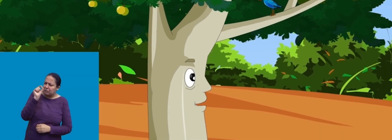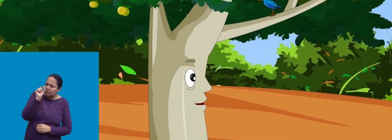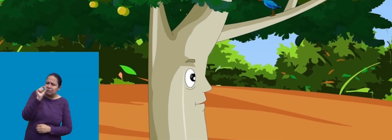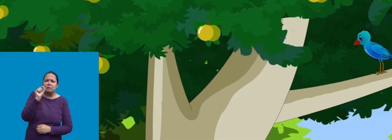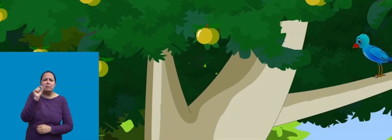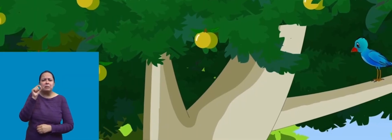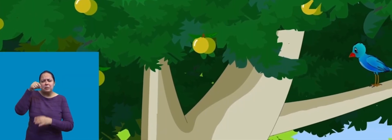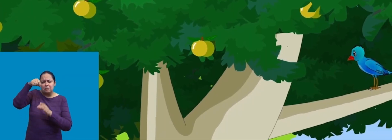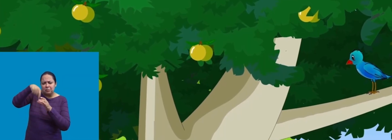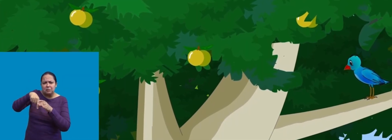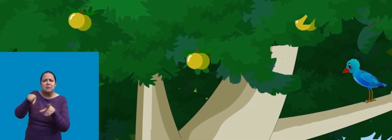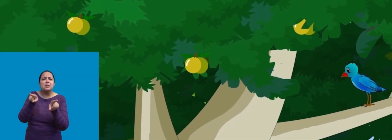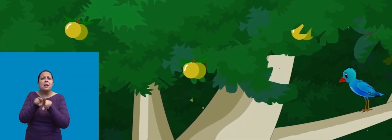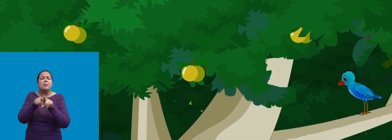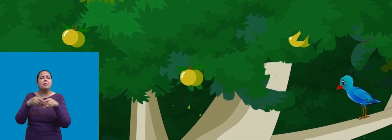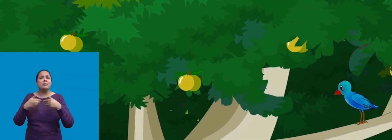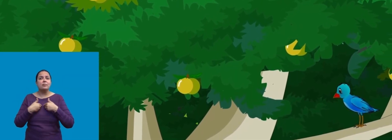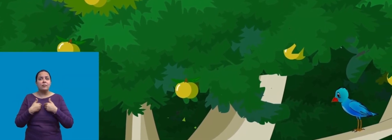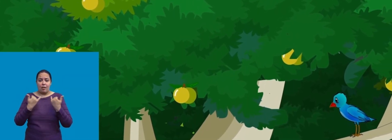fruits.